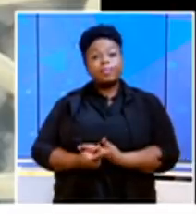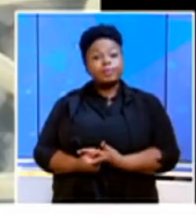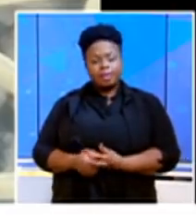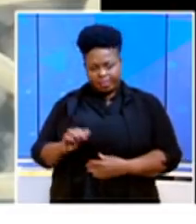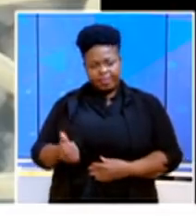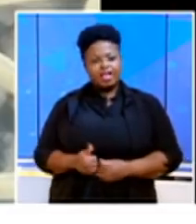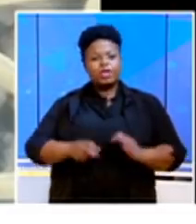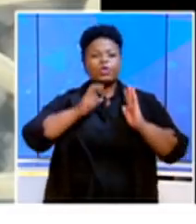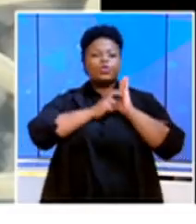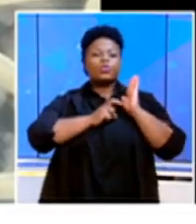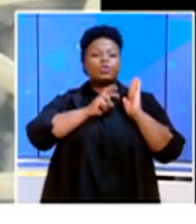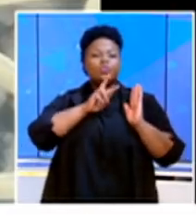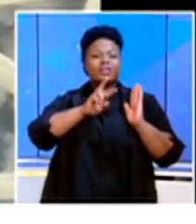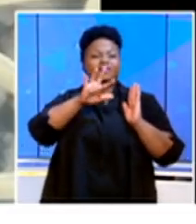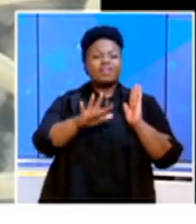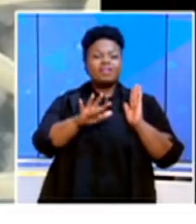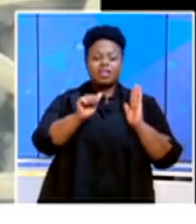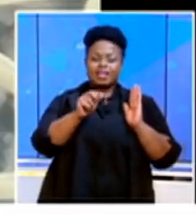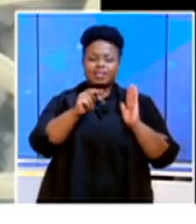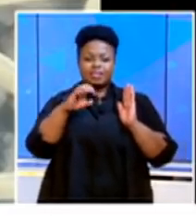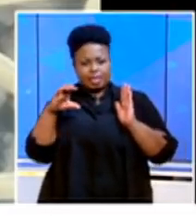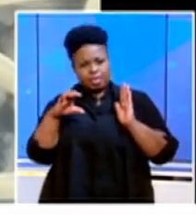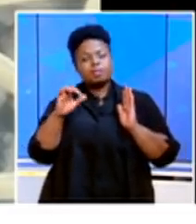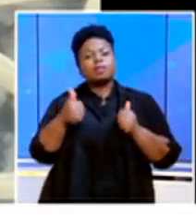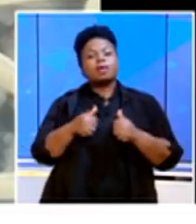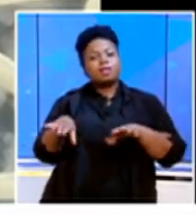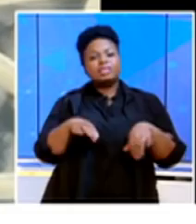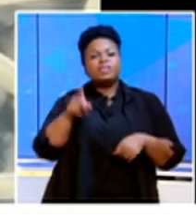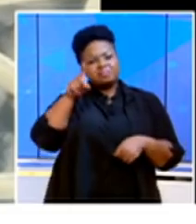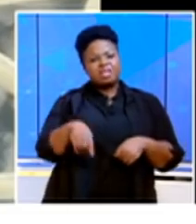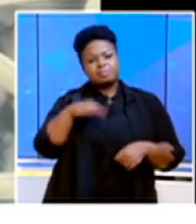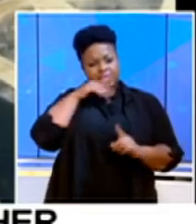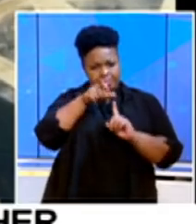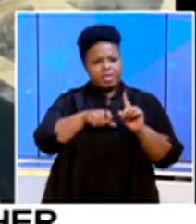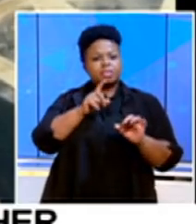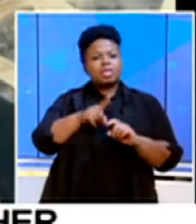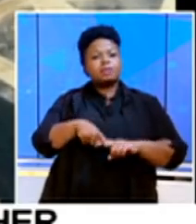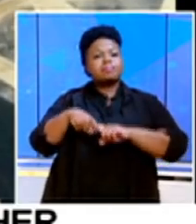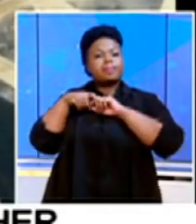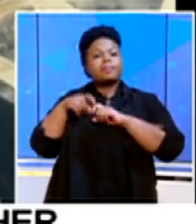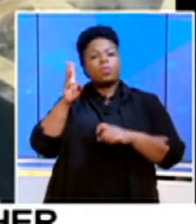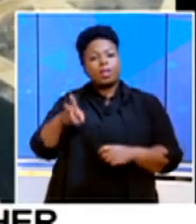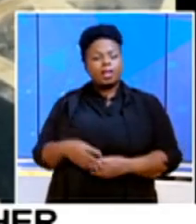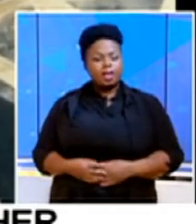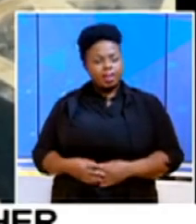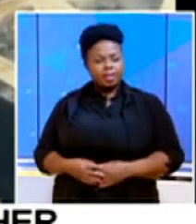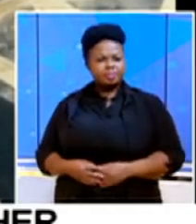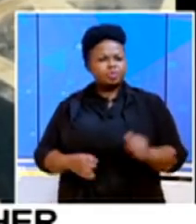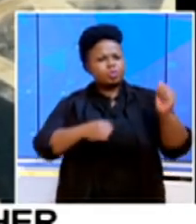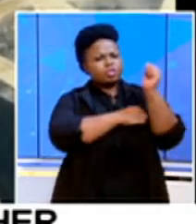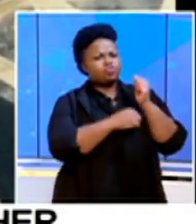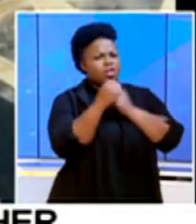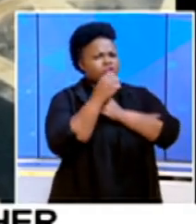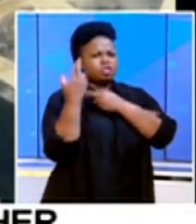taken, Rule 25 of the African National Congress then gets to be activated. So which structure of the ANC will be dealing with